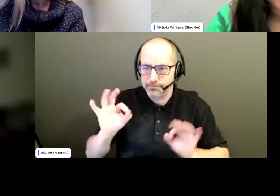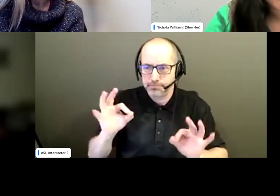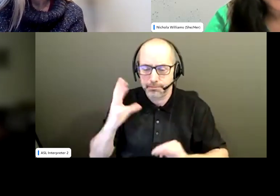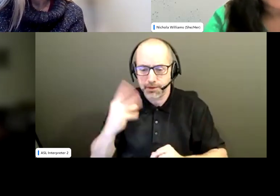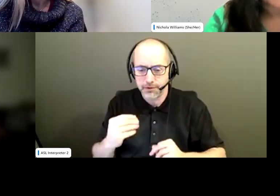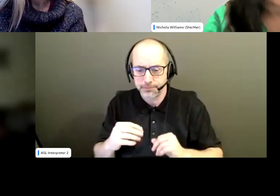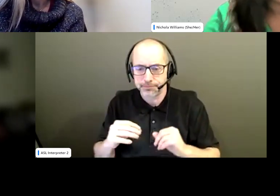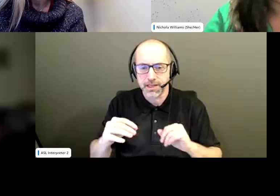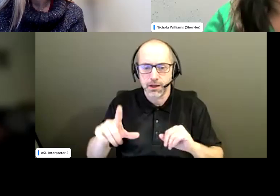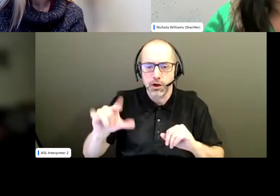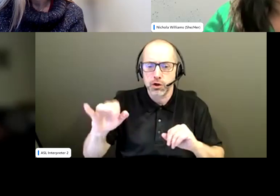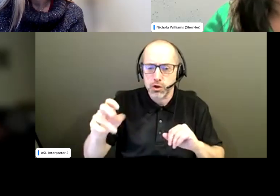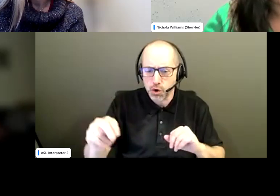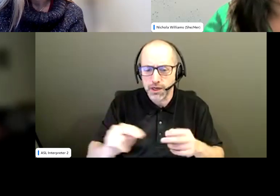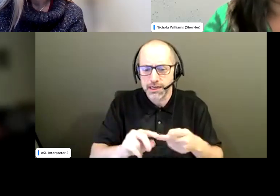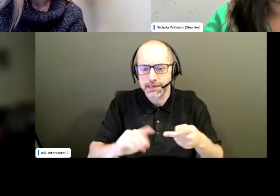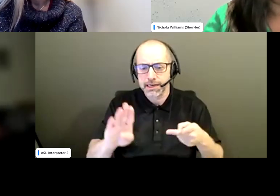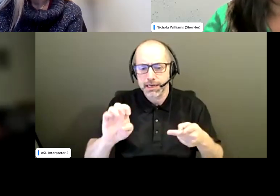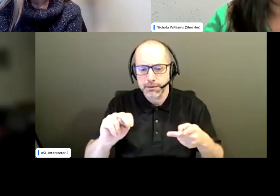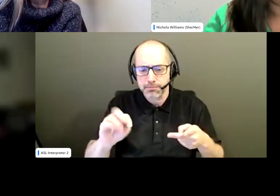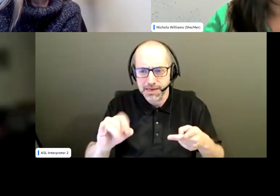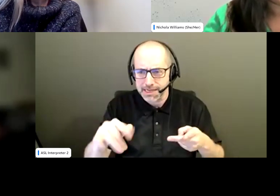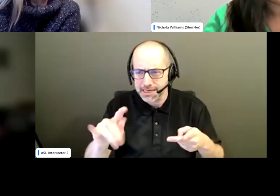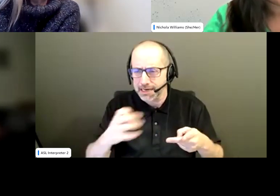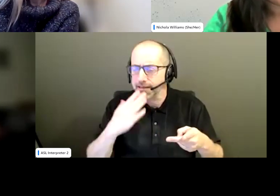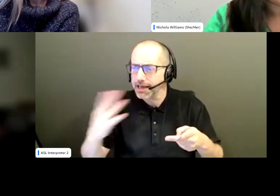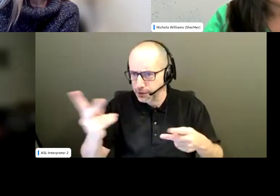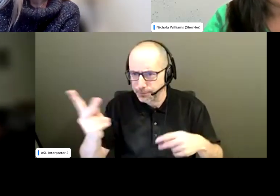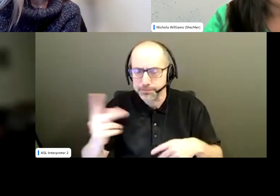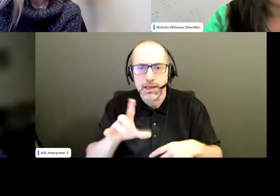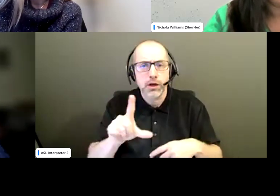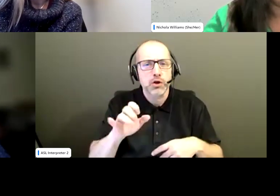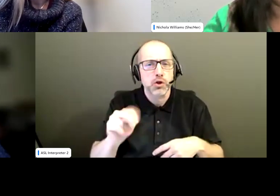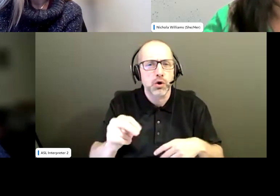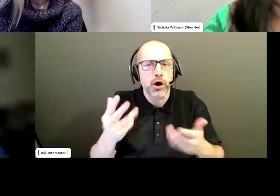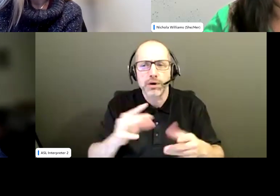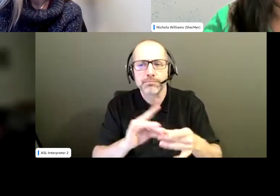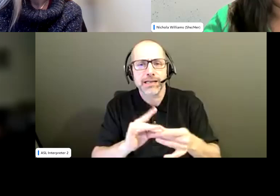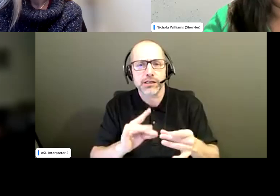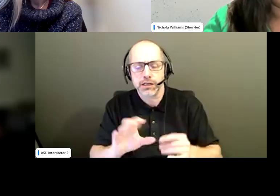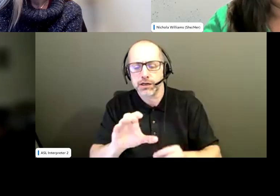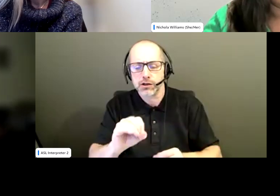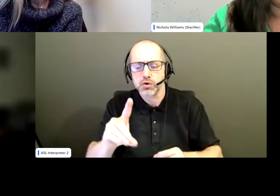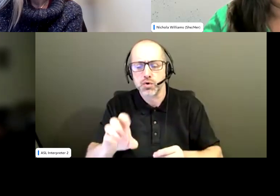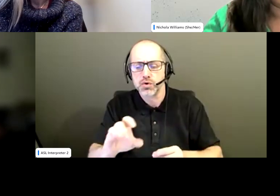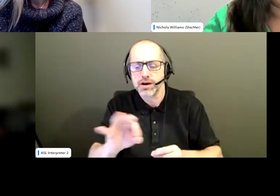Thanks, Lauren. Thanks, Benedict. Yeah, I think Lauren already mentioned that about the code of conduct. I think in